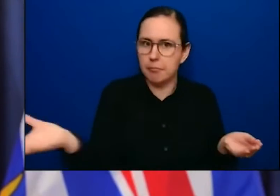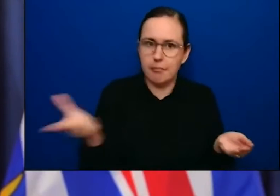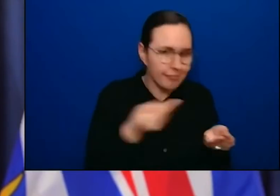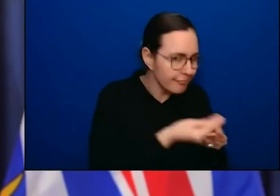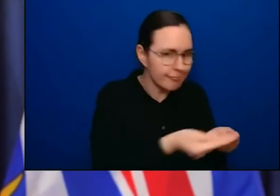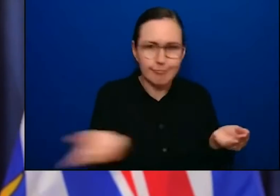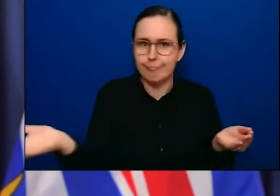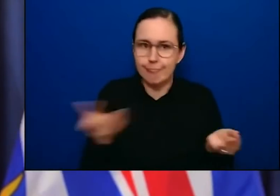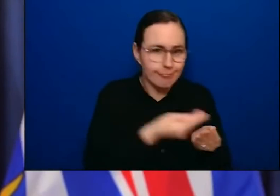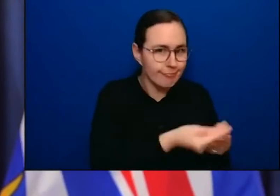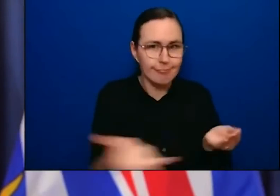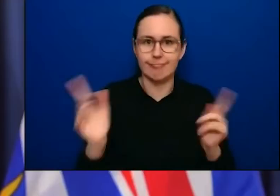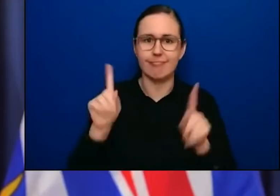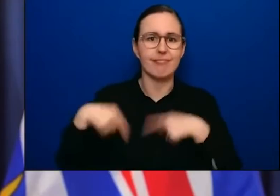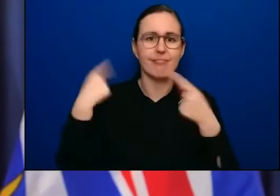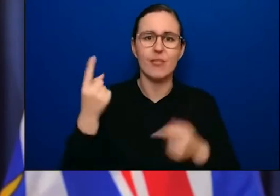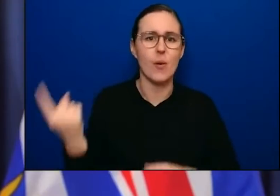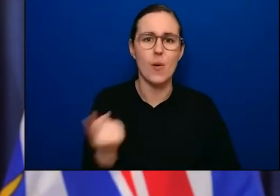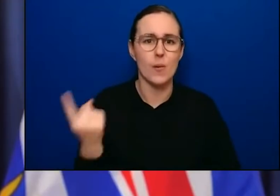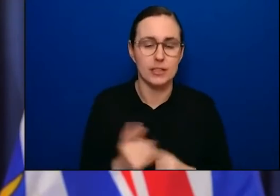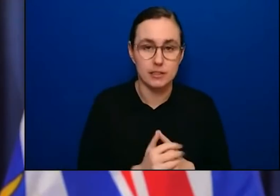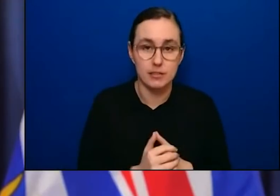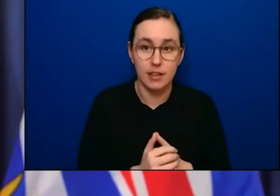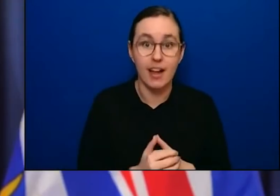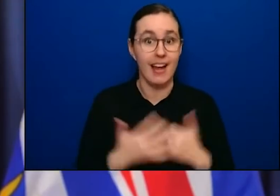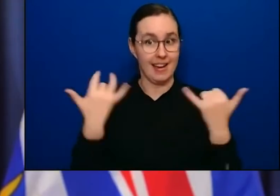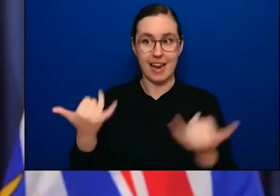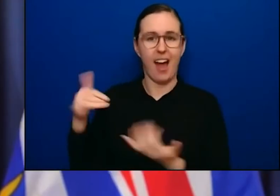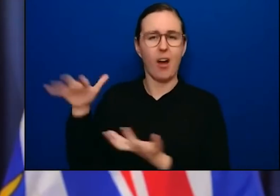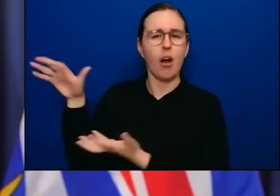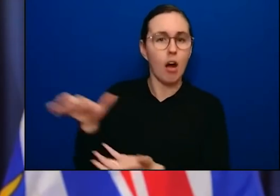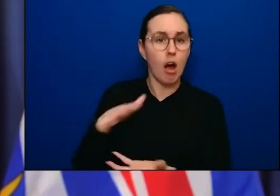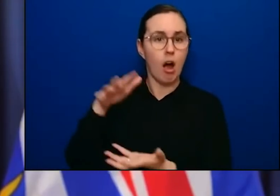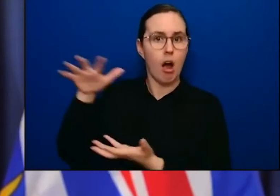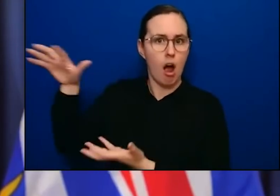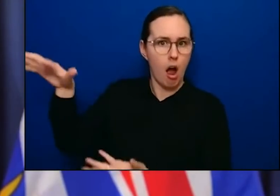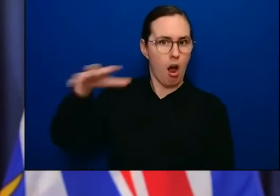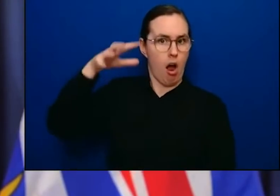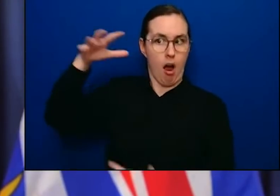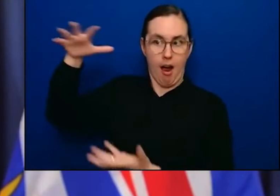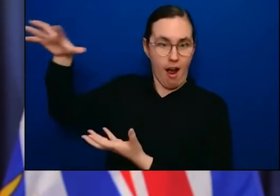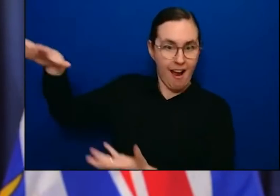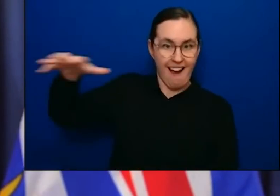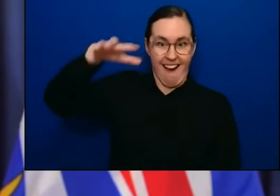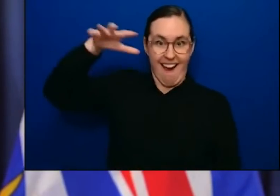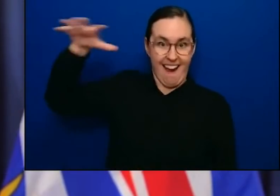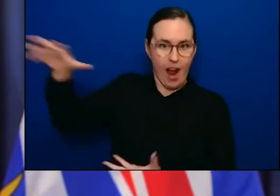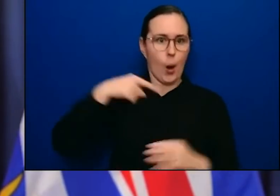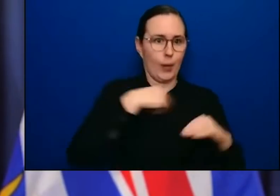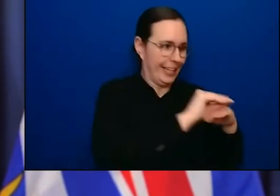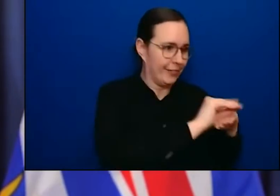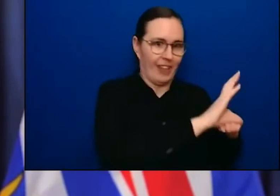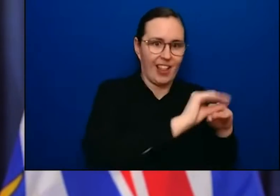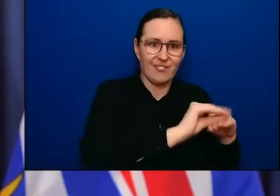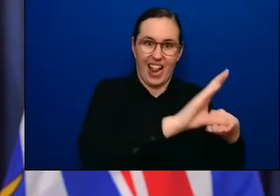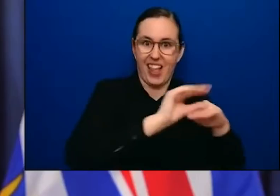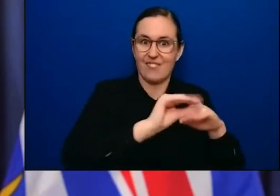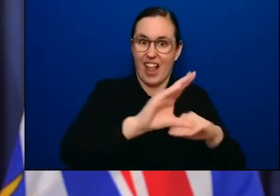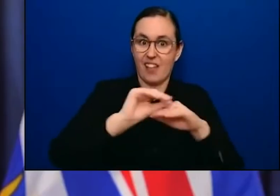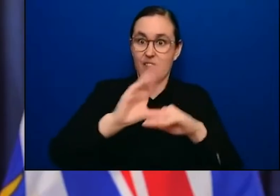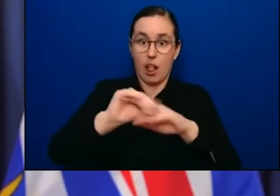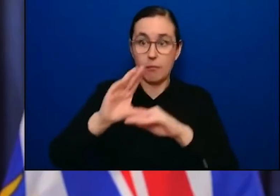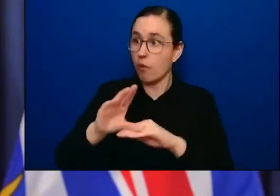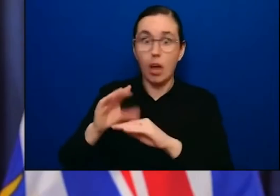tests to take them into the future, and they'll continue to be topped up. We now have more tests available. We're making them available